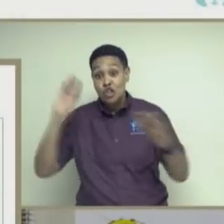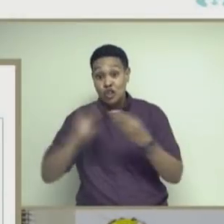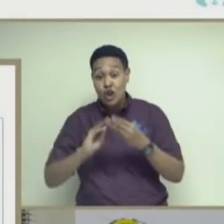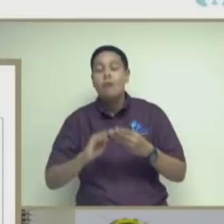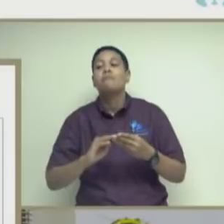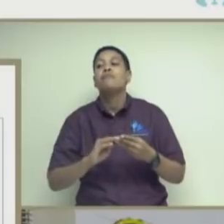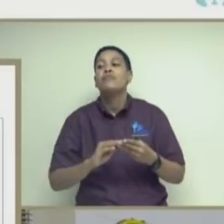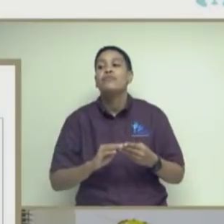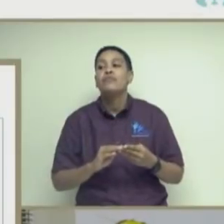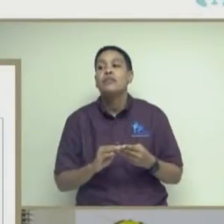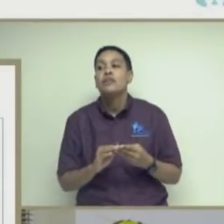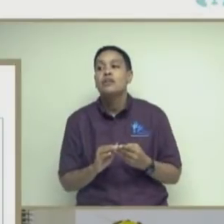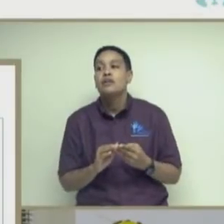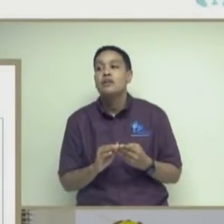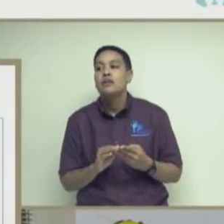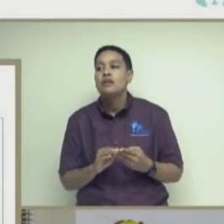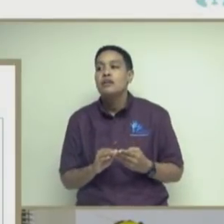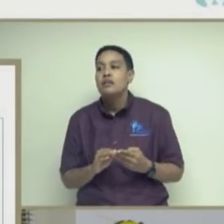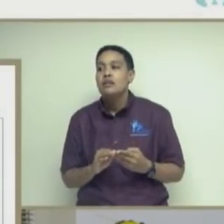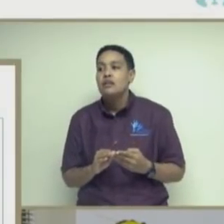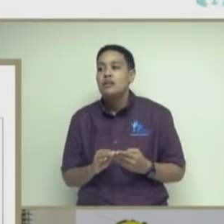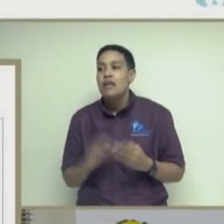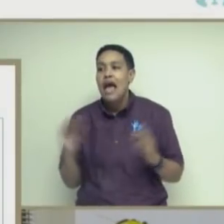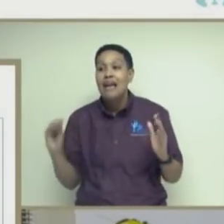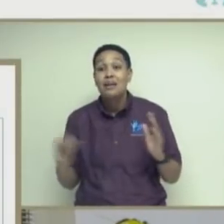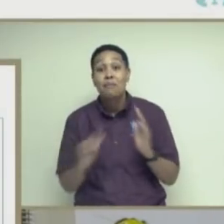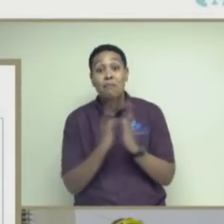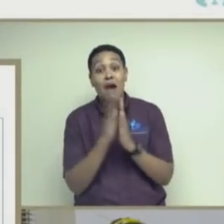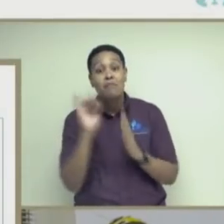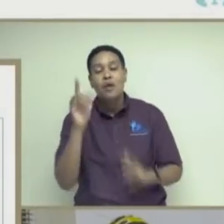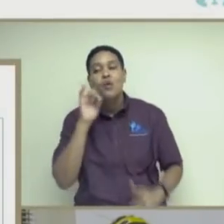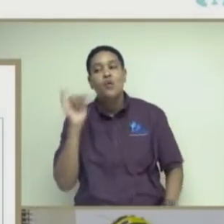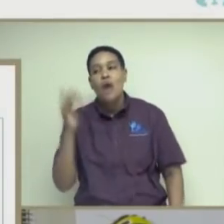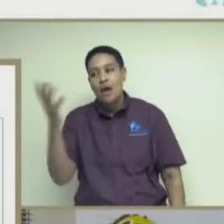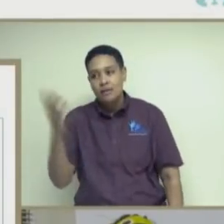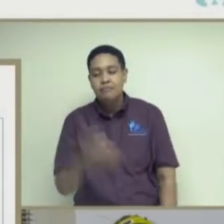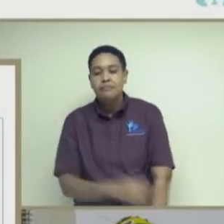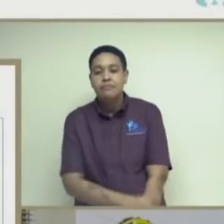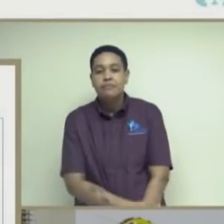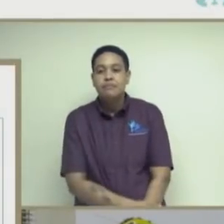and this is what the map looks like.